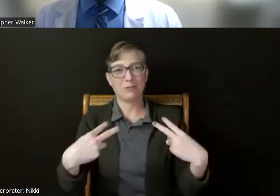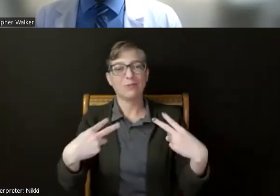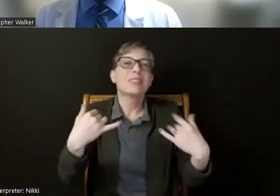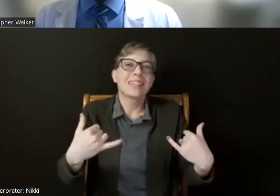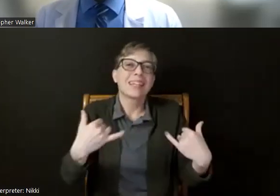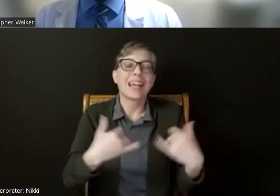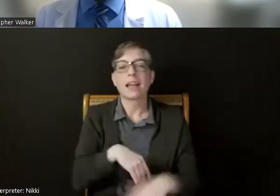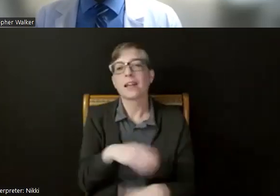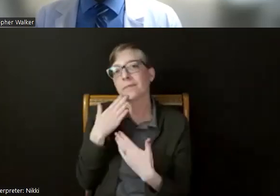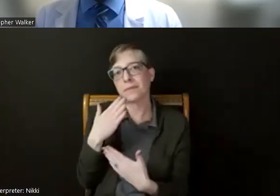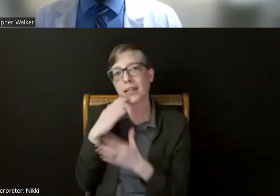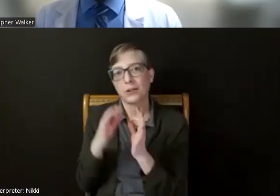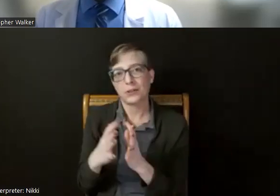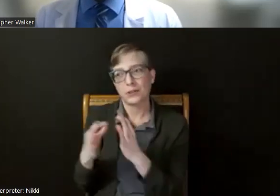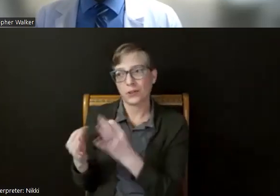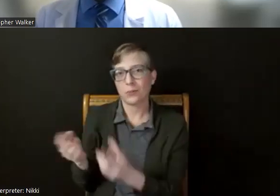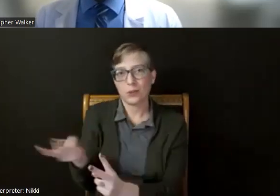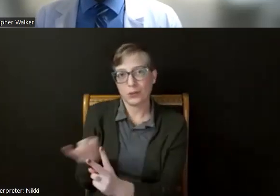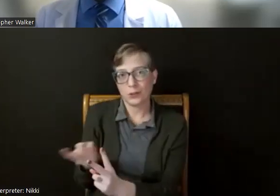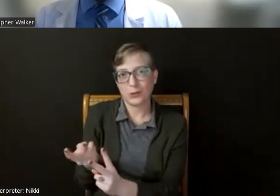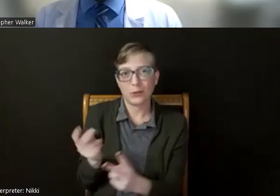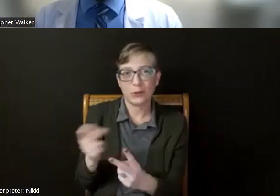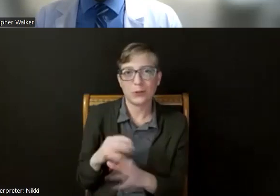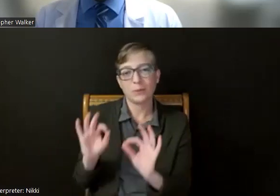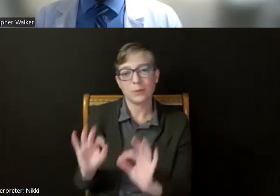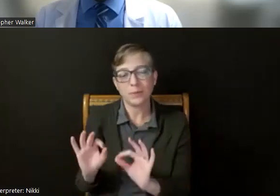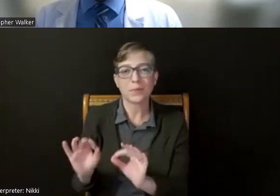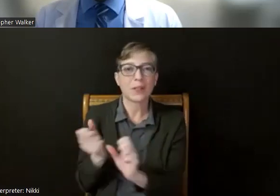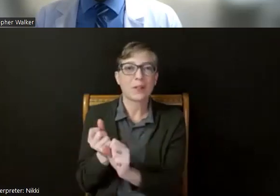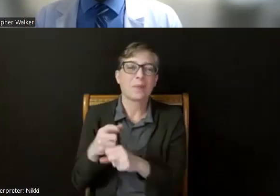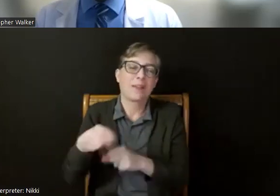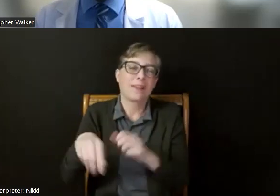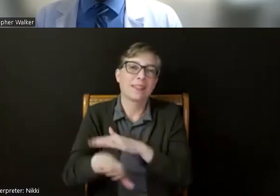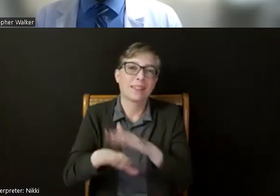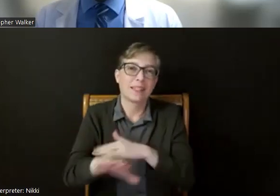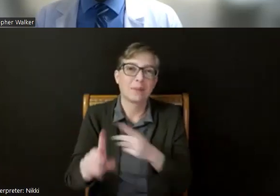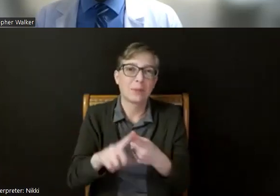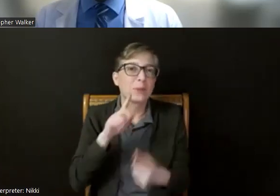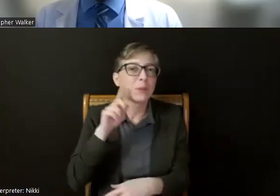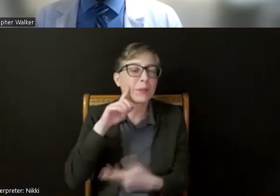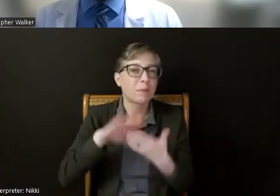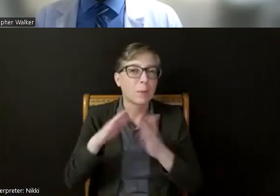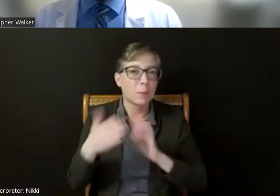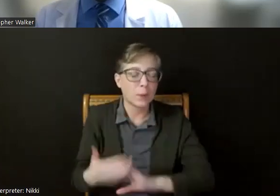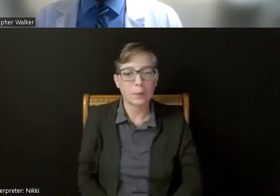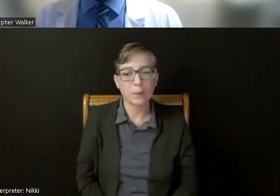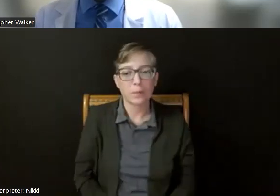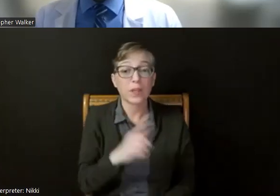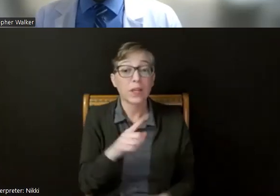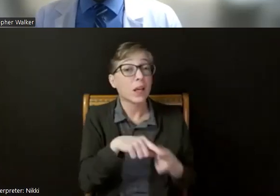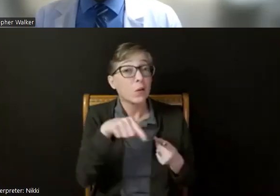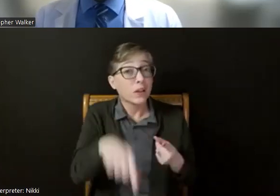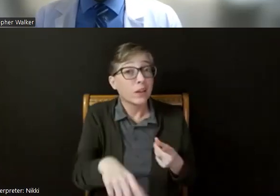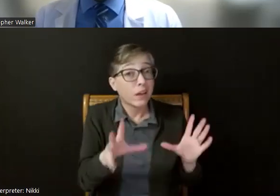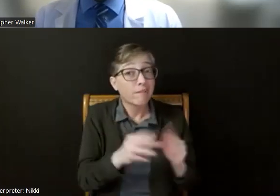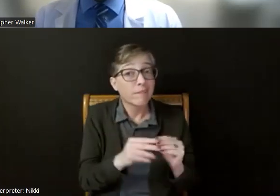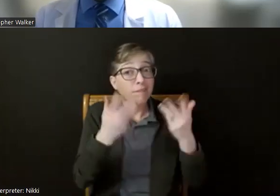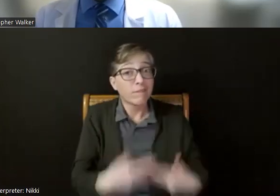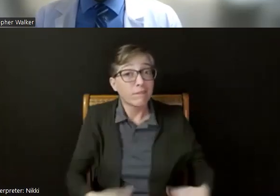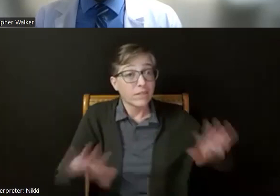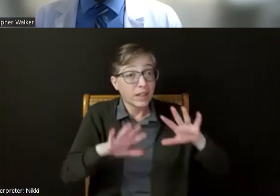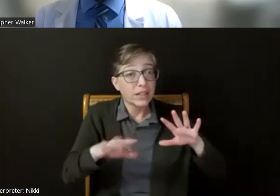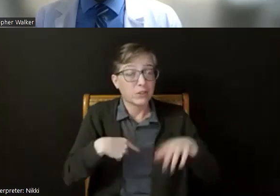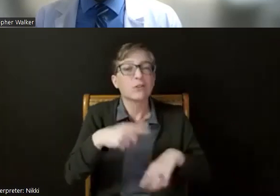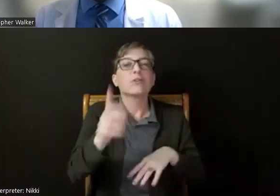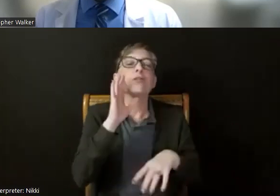who did a wonderful job to help make this accessible to our deaf community. When this is over, you'll be given a link to a survey. Please go in